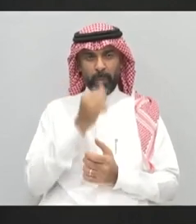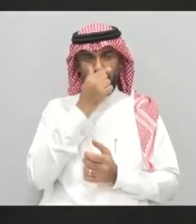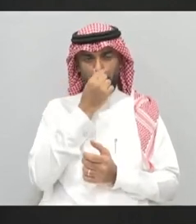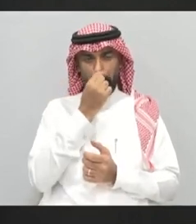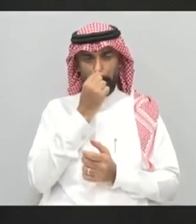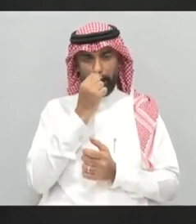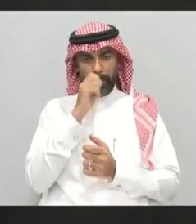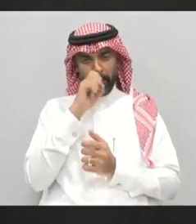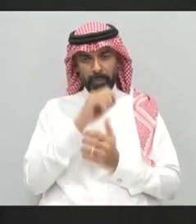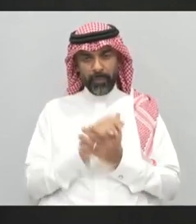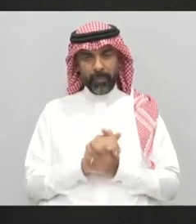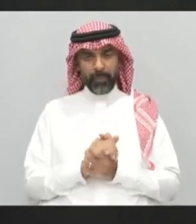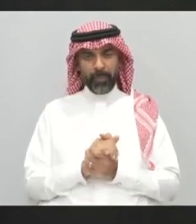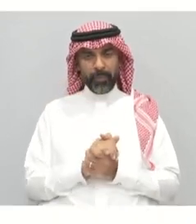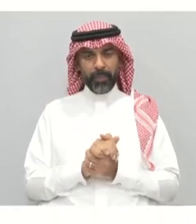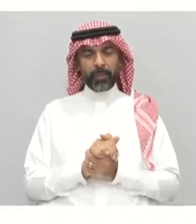Yes.